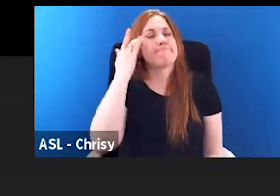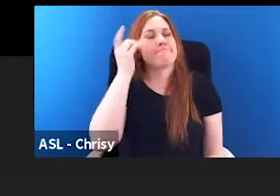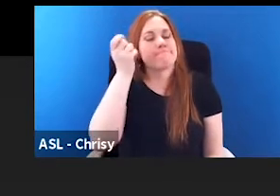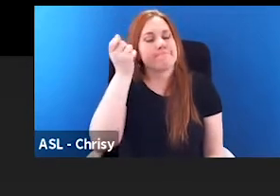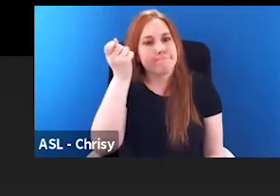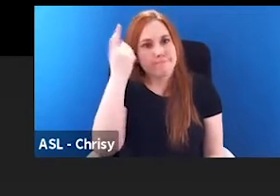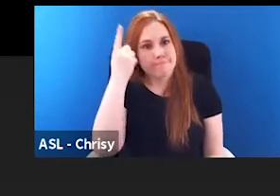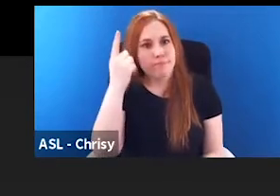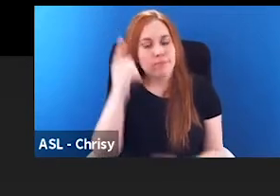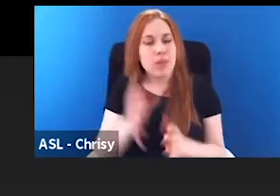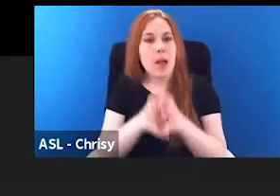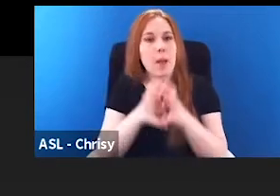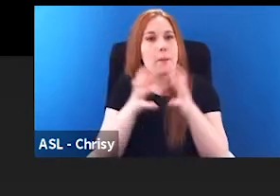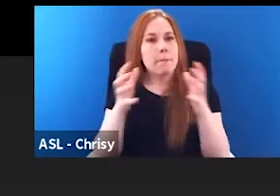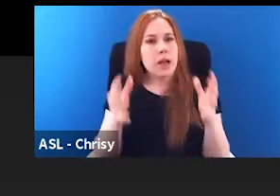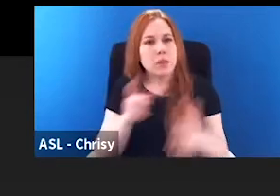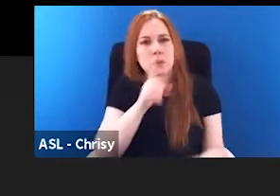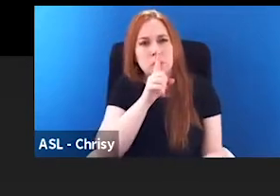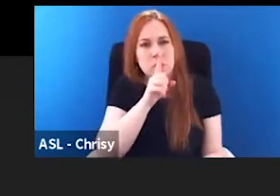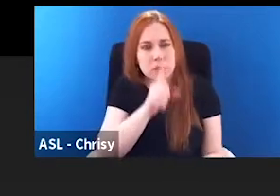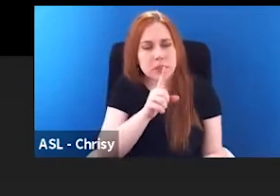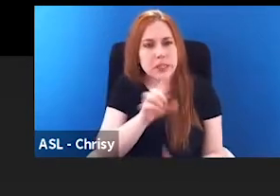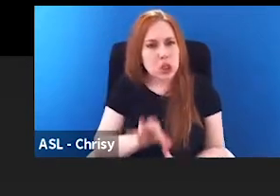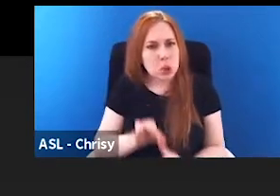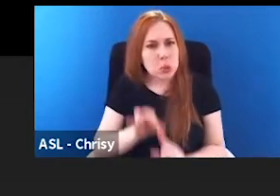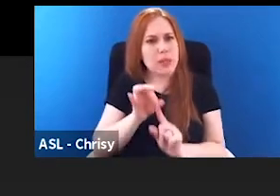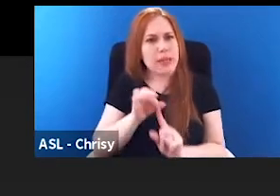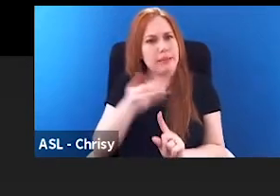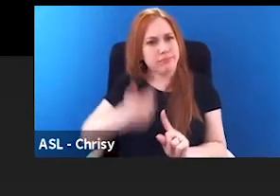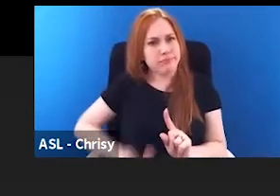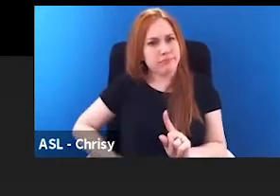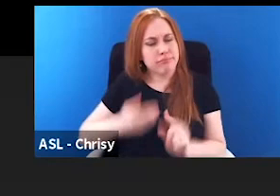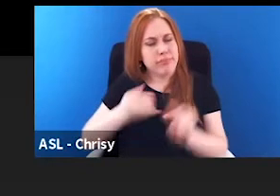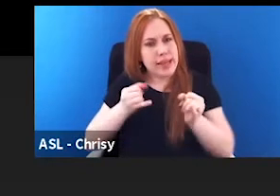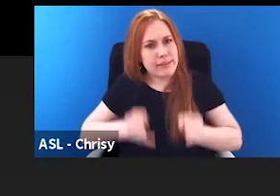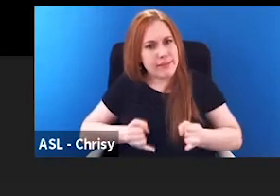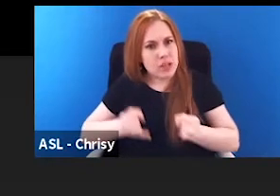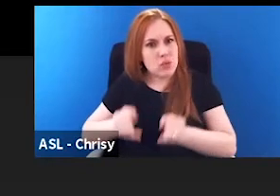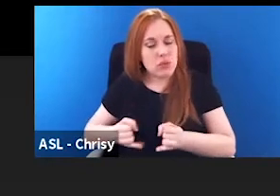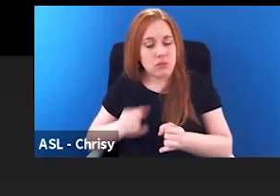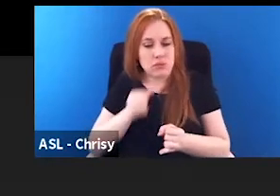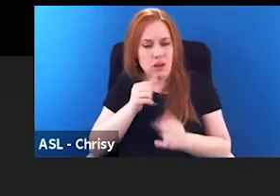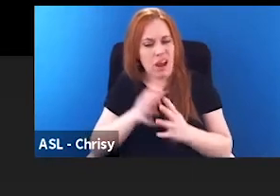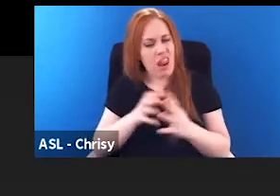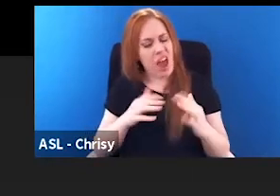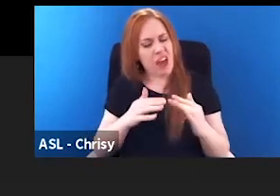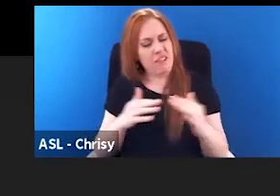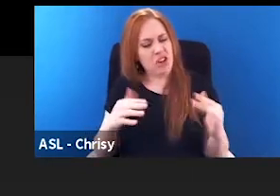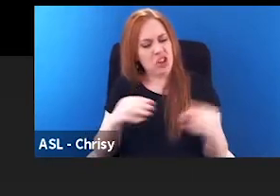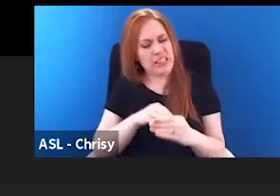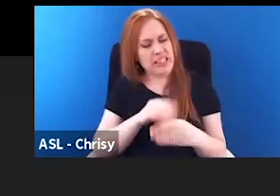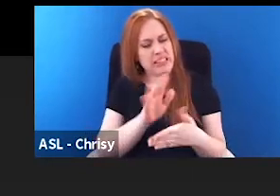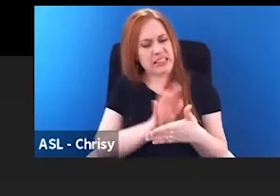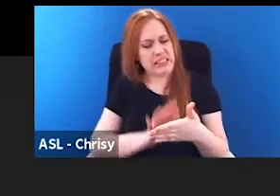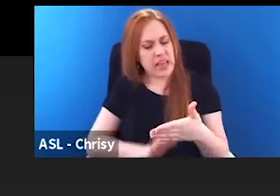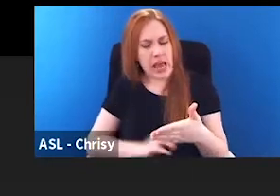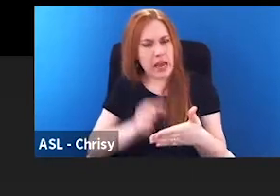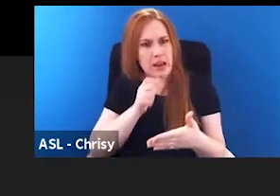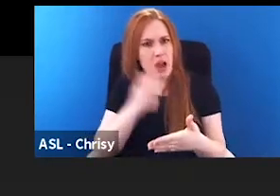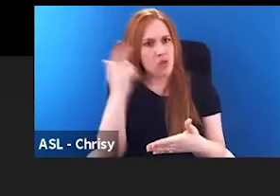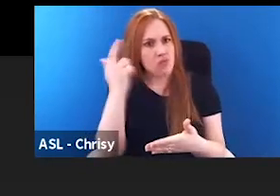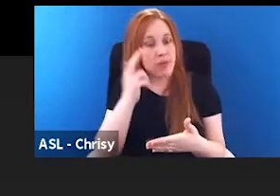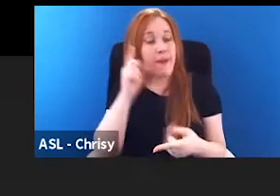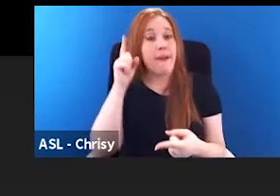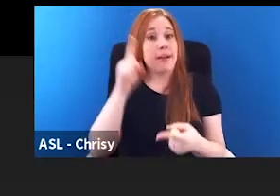much of a unique individual I was, in the sense that there was not a ton of diversity within design until I